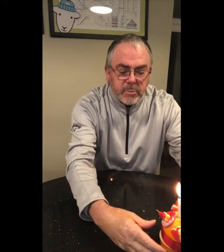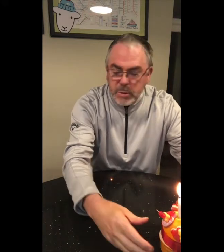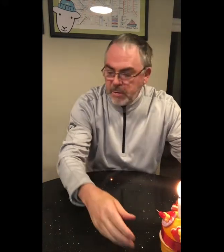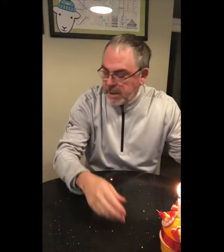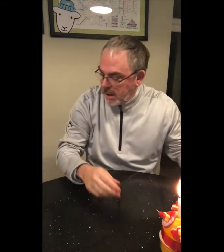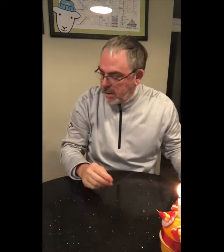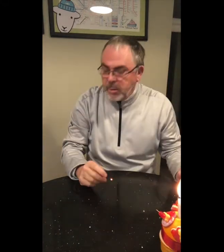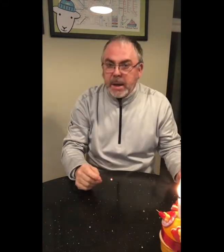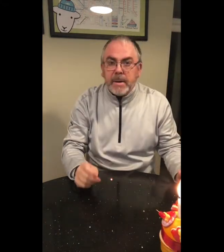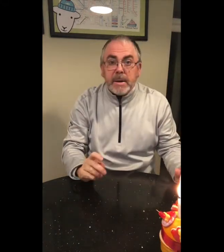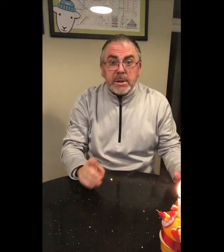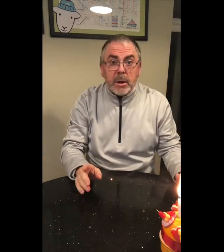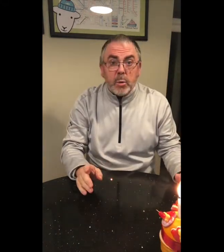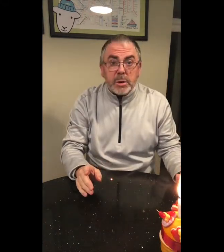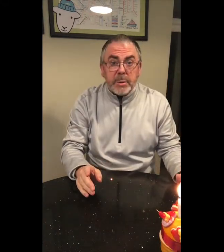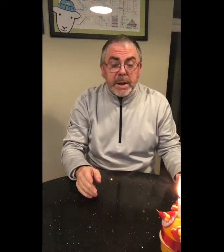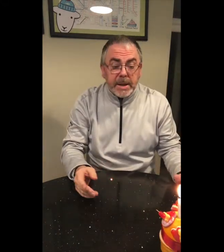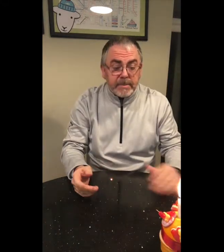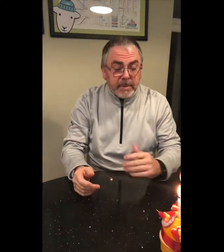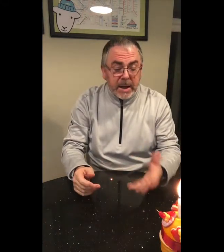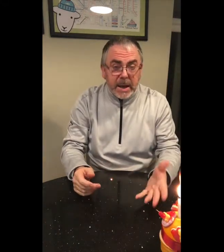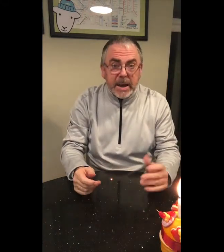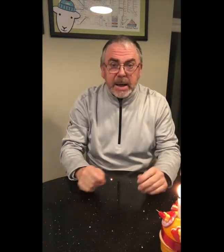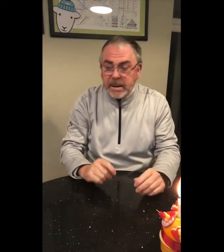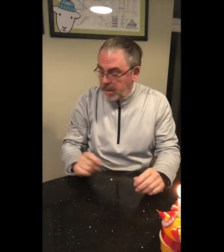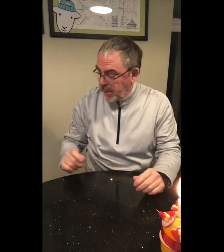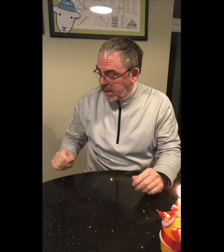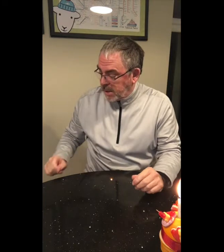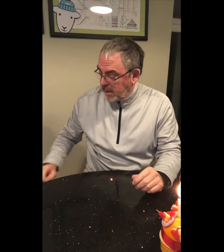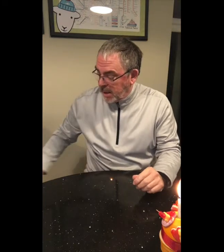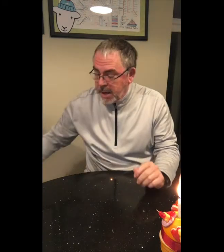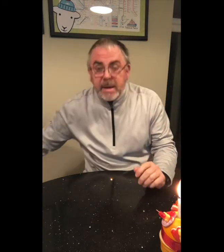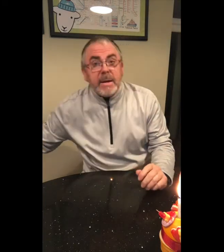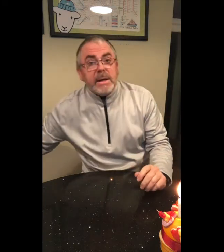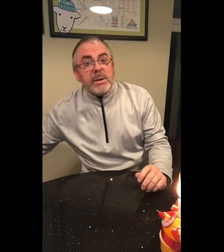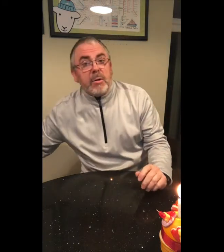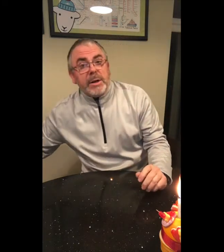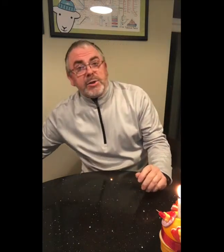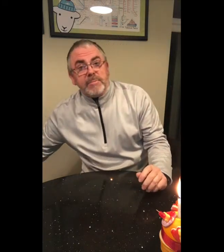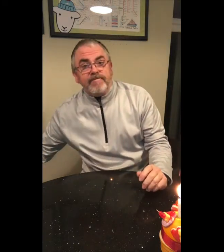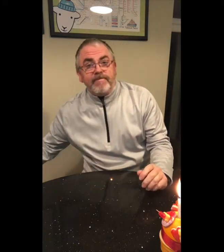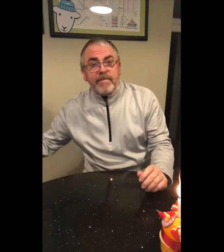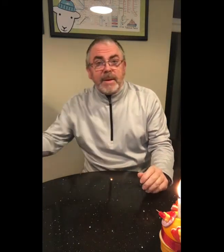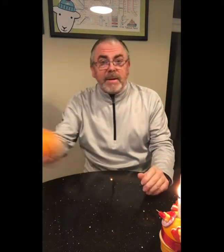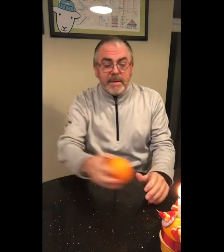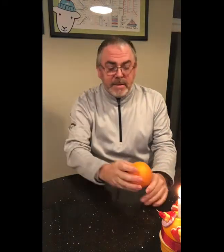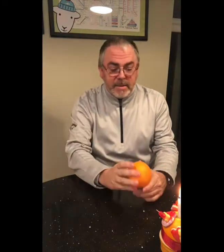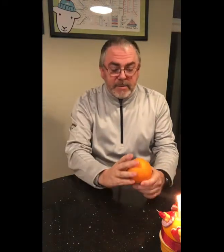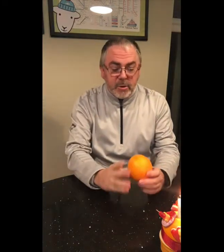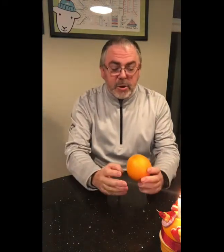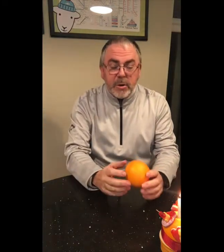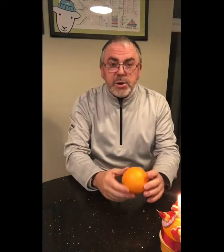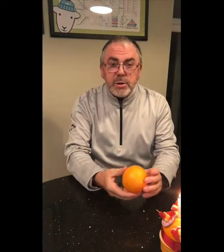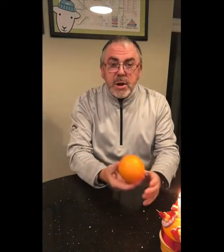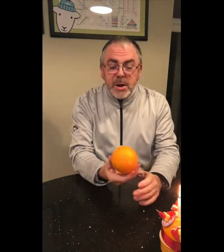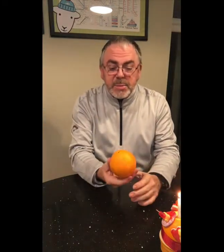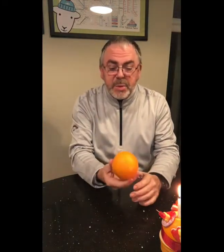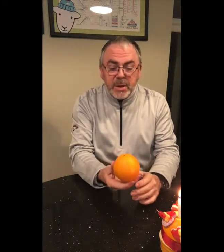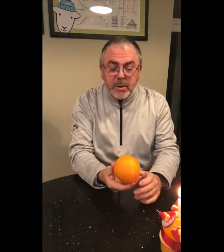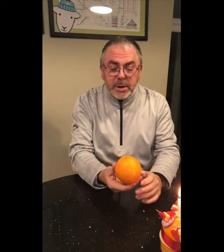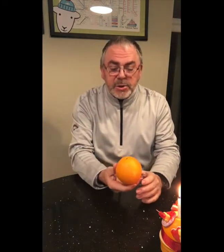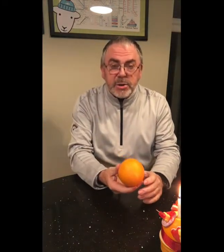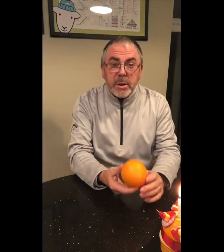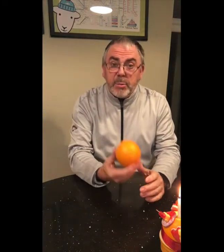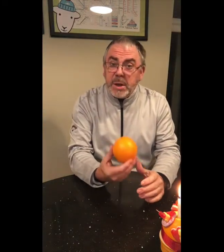Just move that out of the way. So what do we need? Clearly, the biggest thing there is an orange. Got an orange, nice